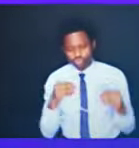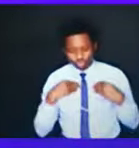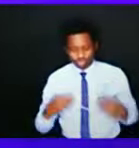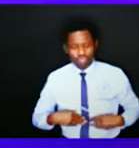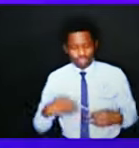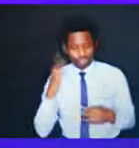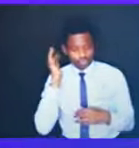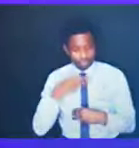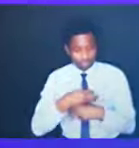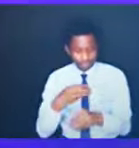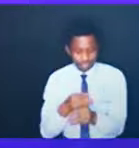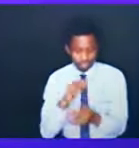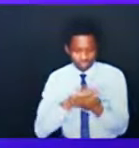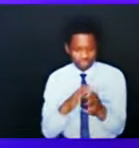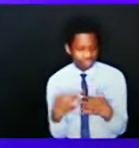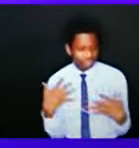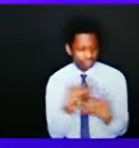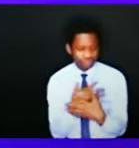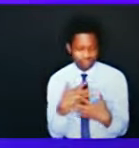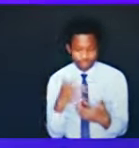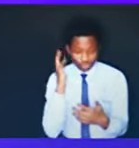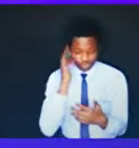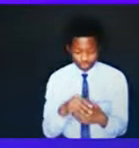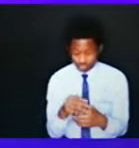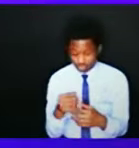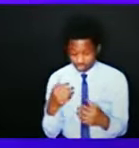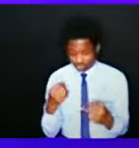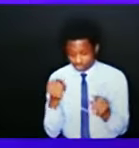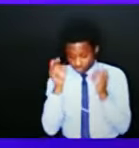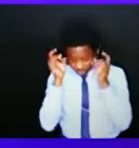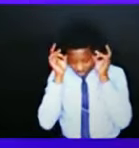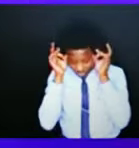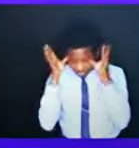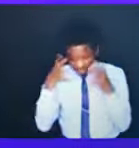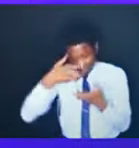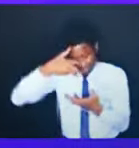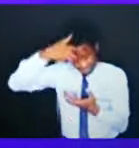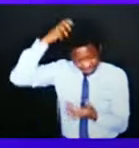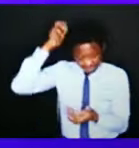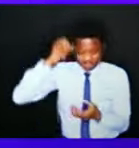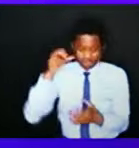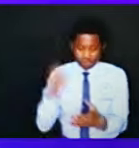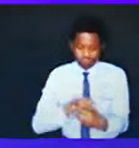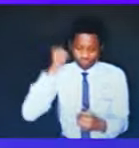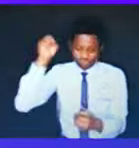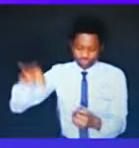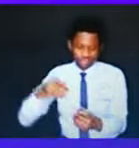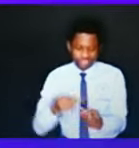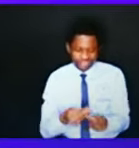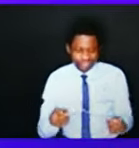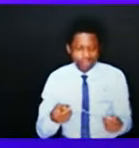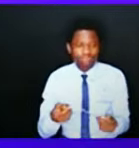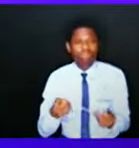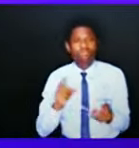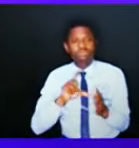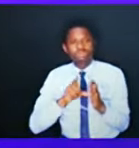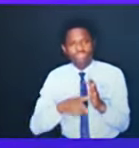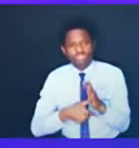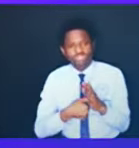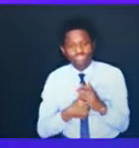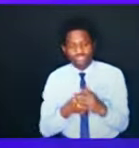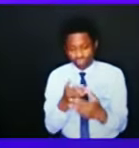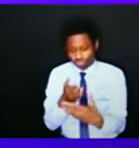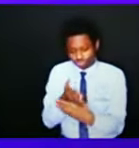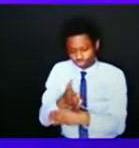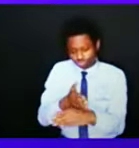you afraid. I'll remove wild beasts from the land, and the sword will not pass through